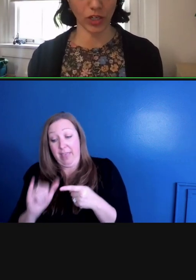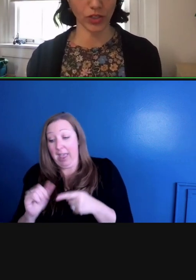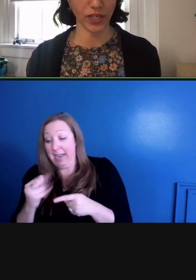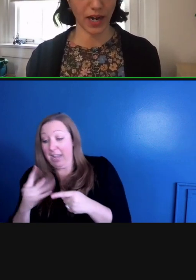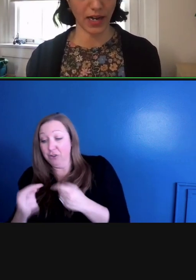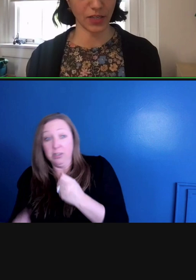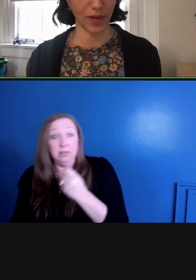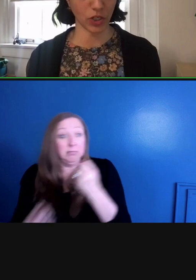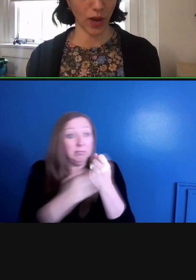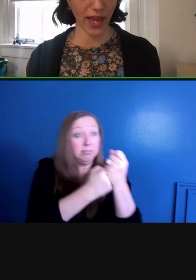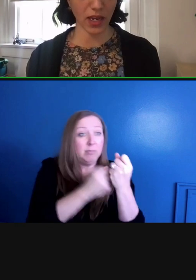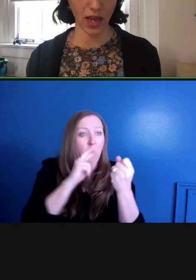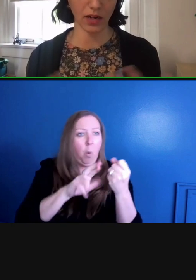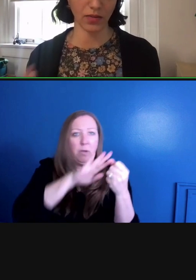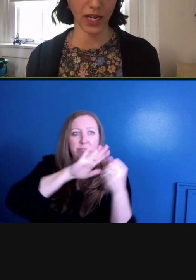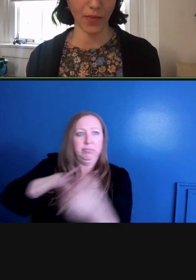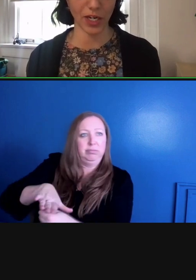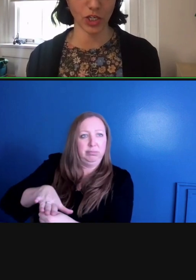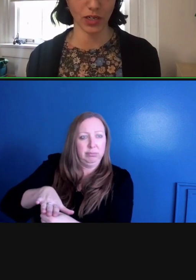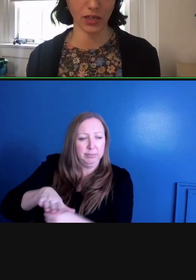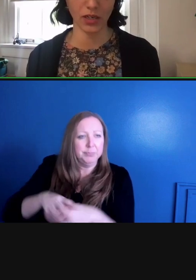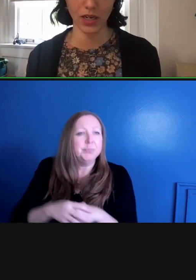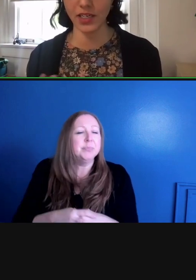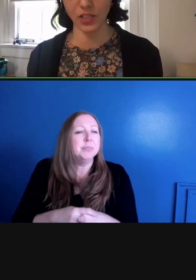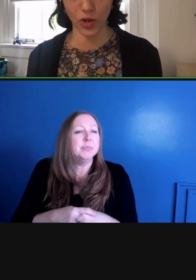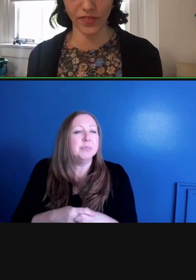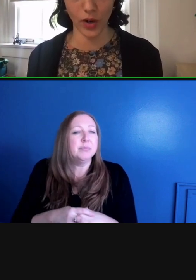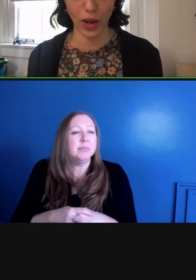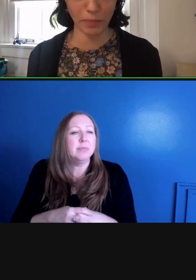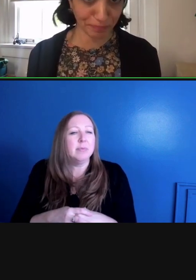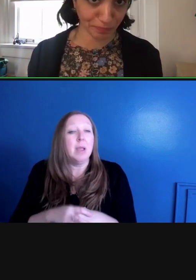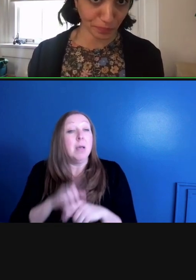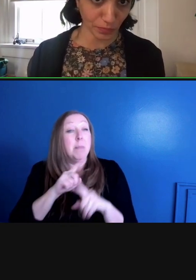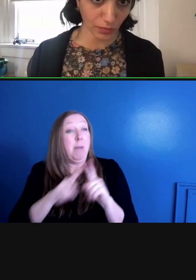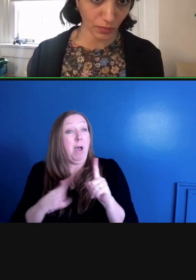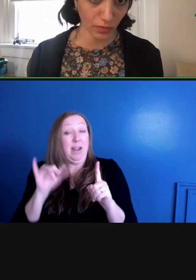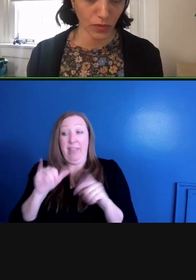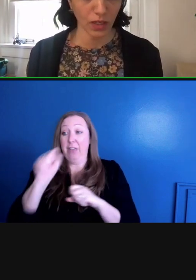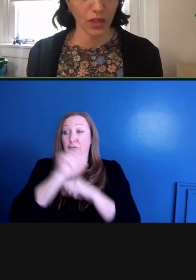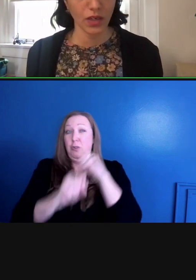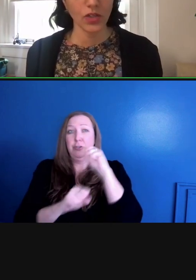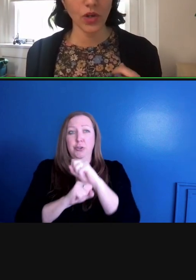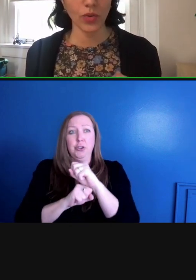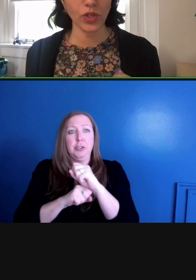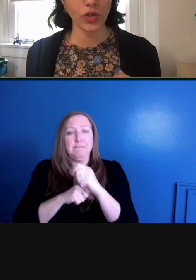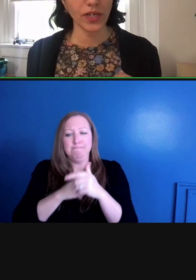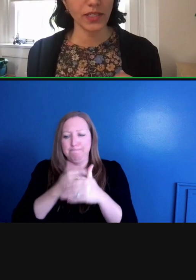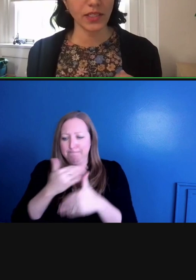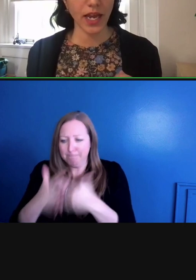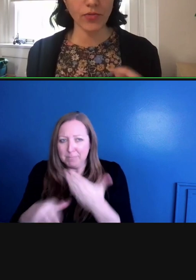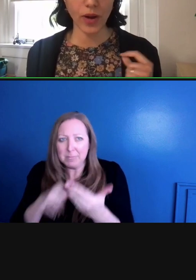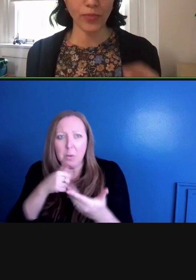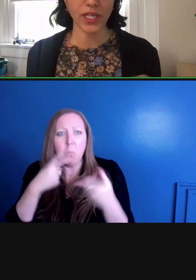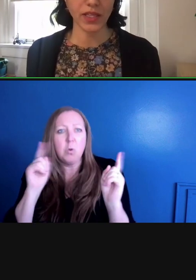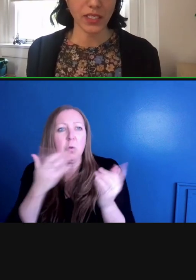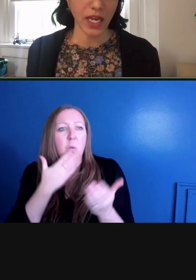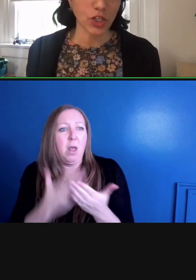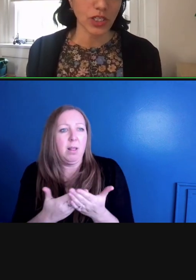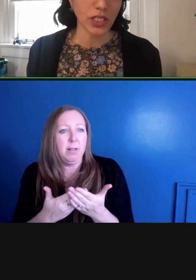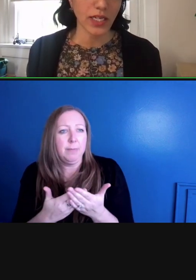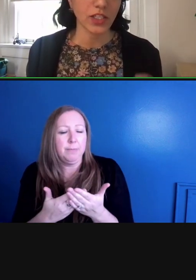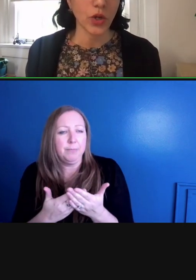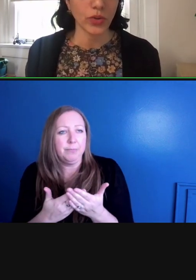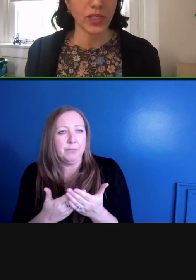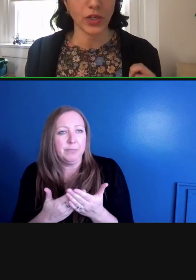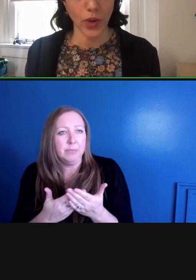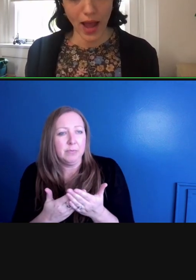isn't structured in any special way, and like I mentioned, it doesn't work very well. So you can instead represent these